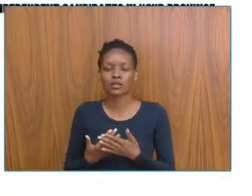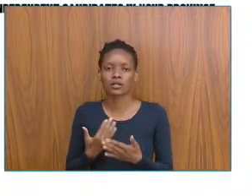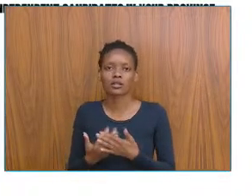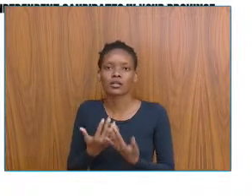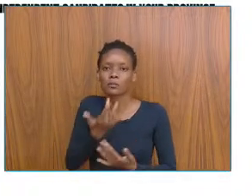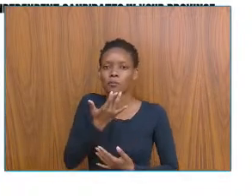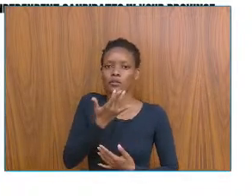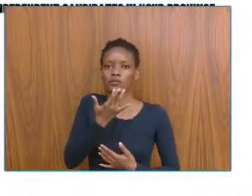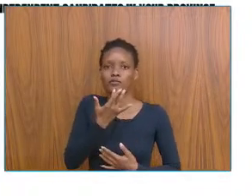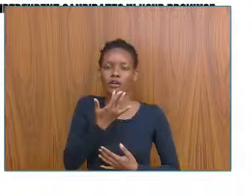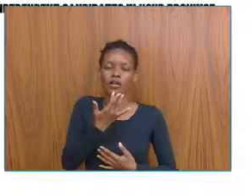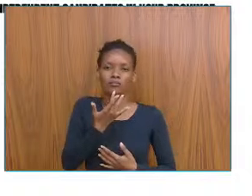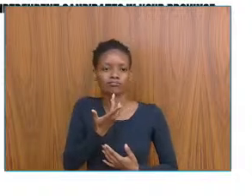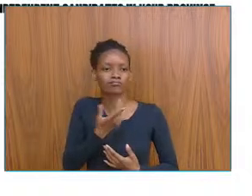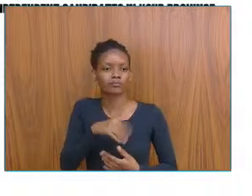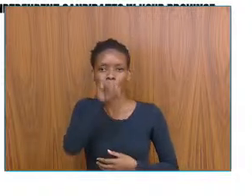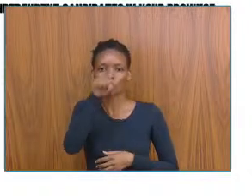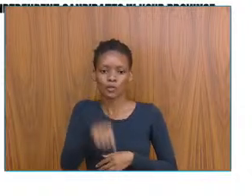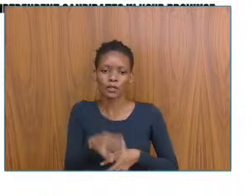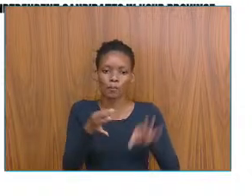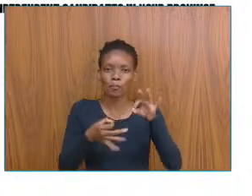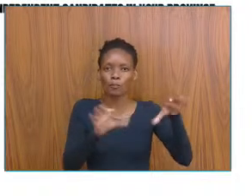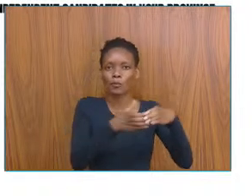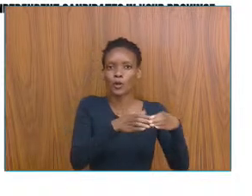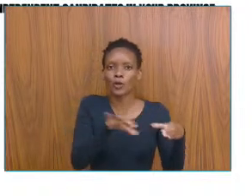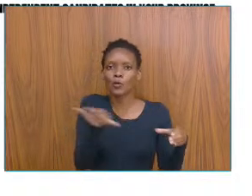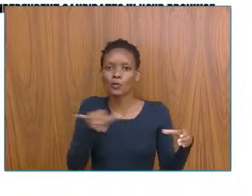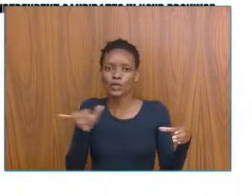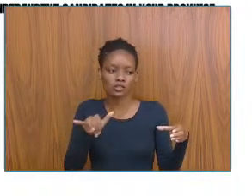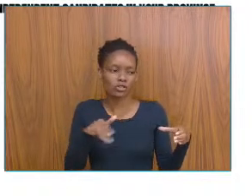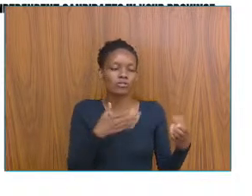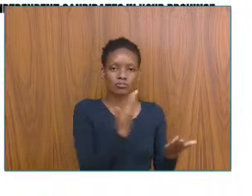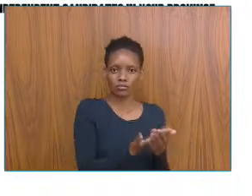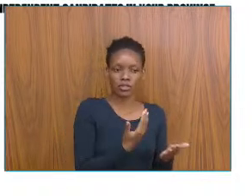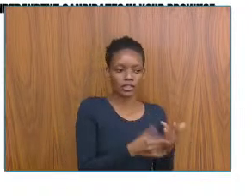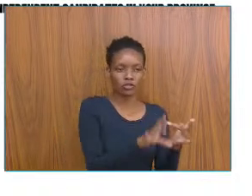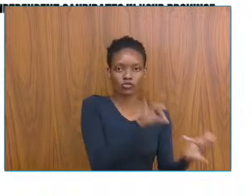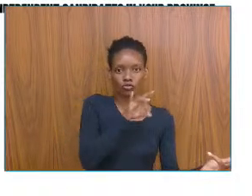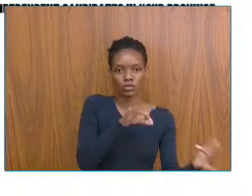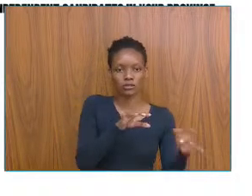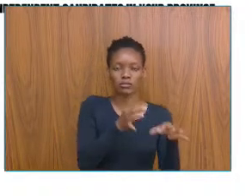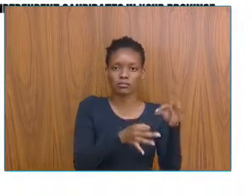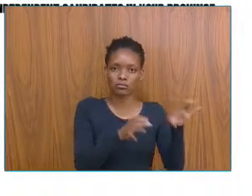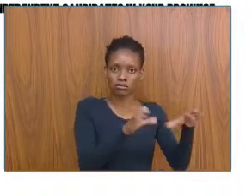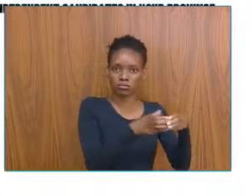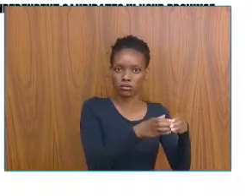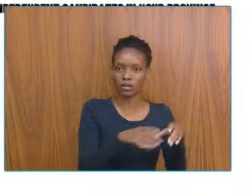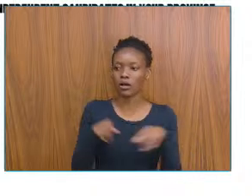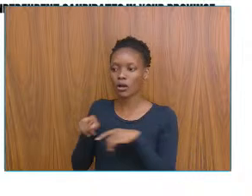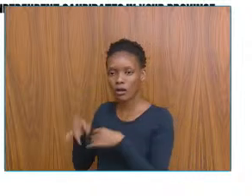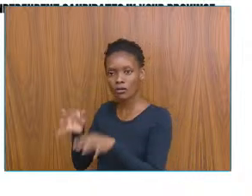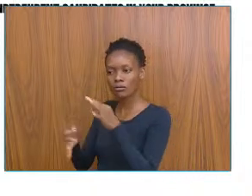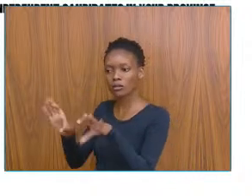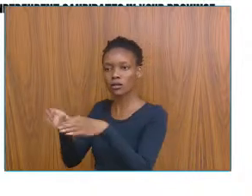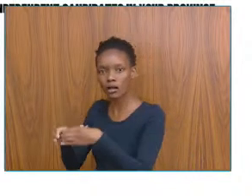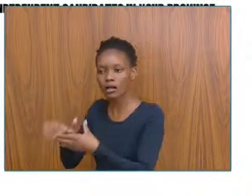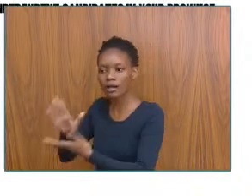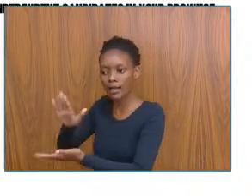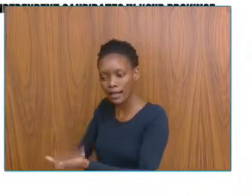national ballot and elect another preferred party or independent candidate on the regional ballot.